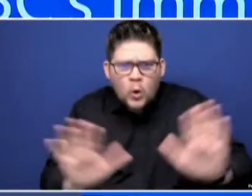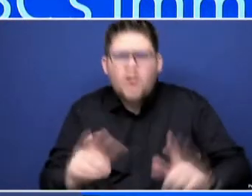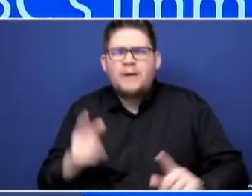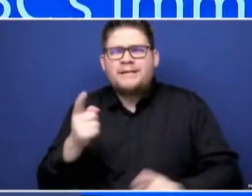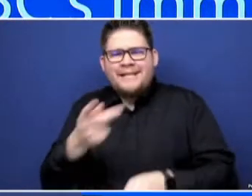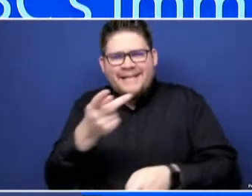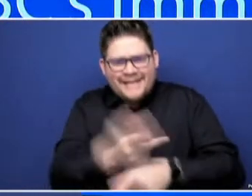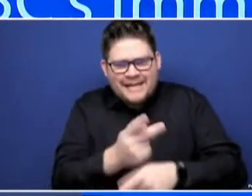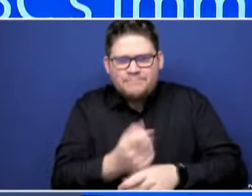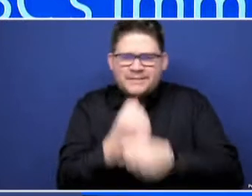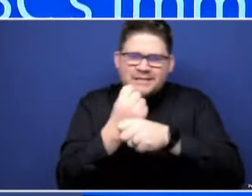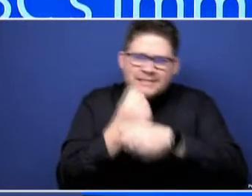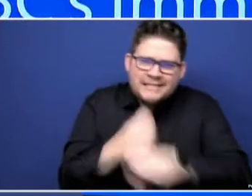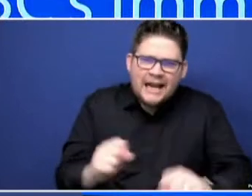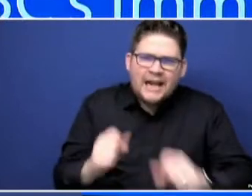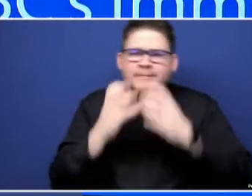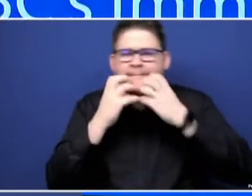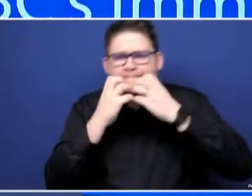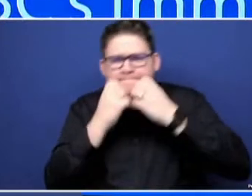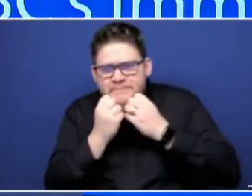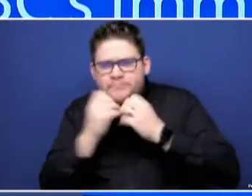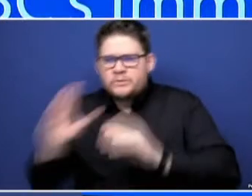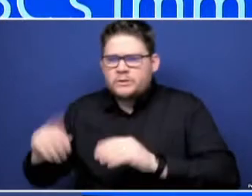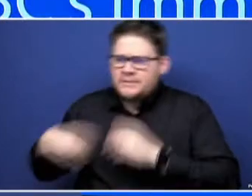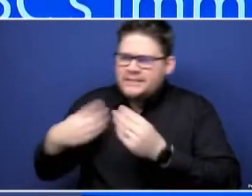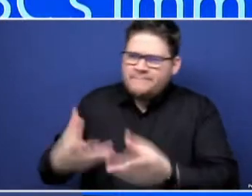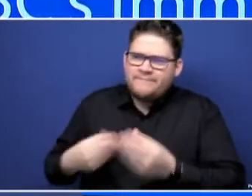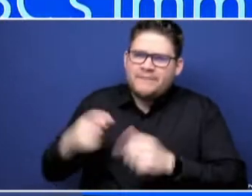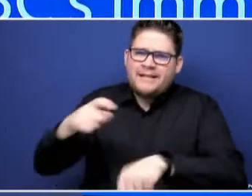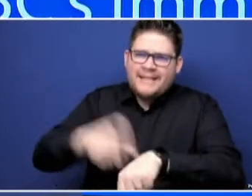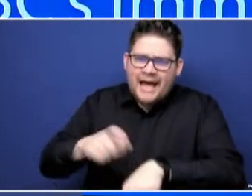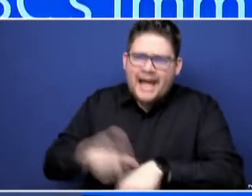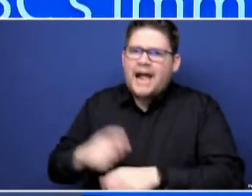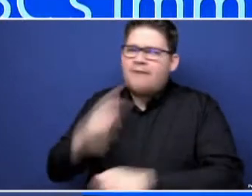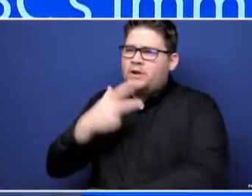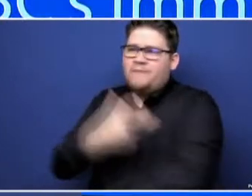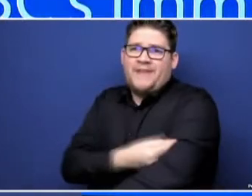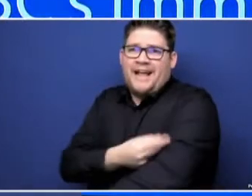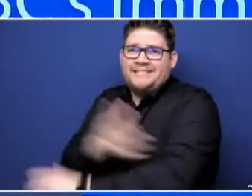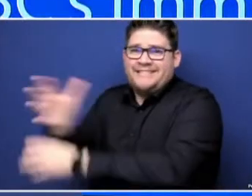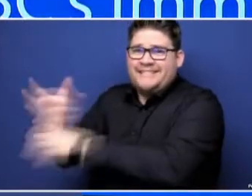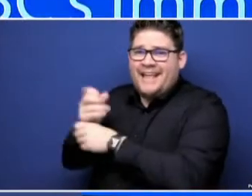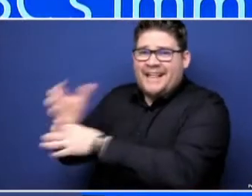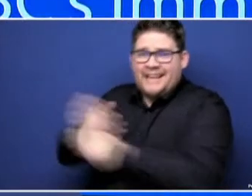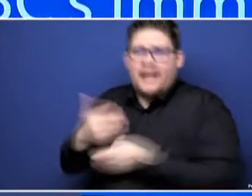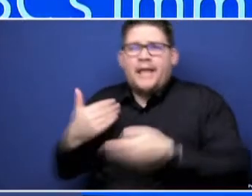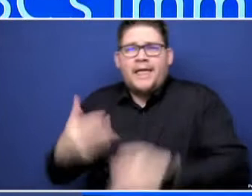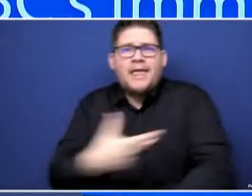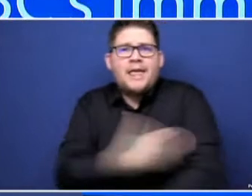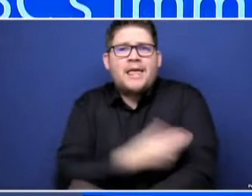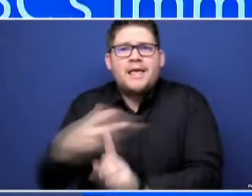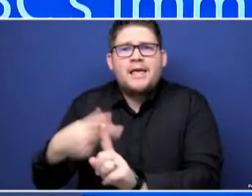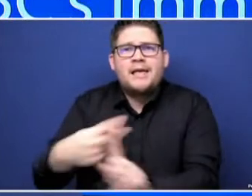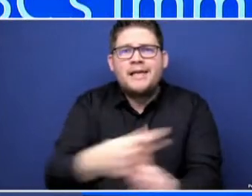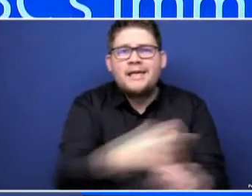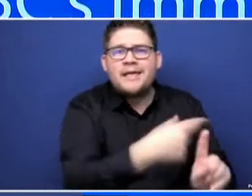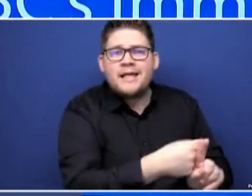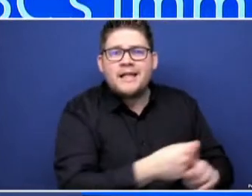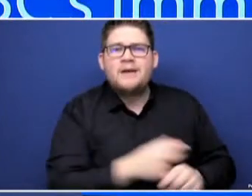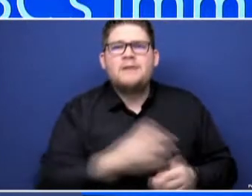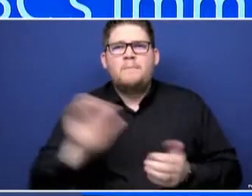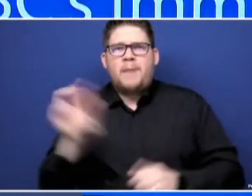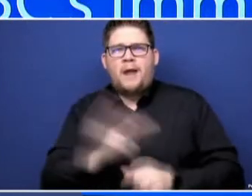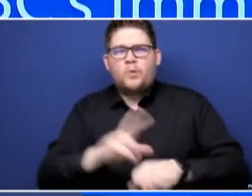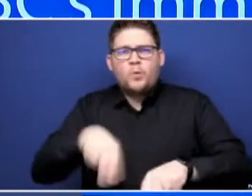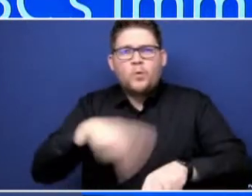province we live in, we're focused on making sure that those around us are safe and well. We need to follow public health orders. As